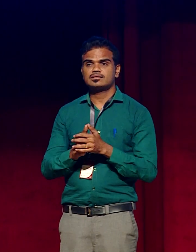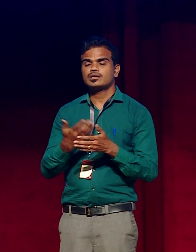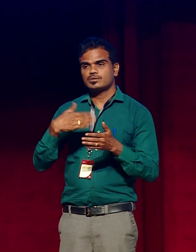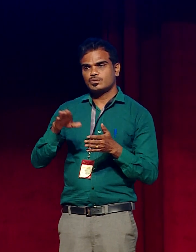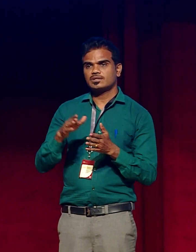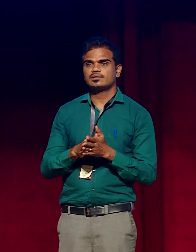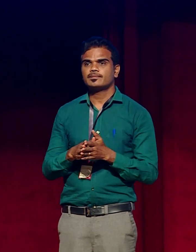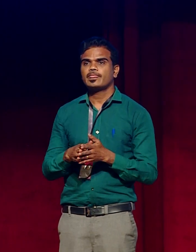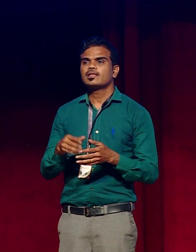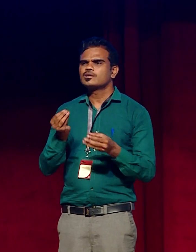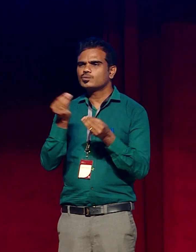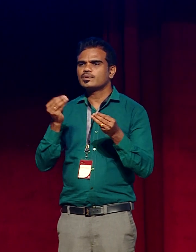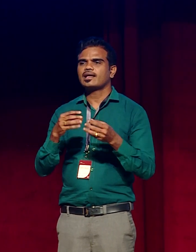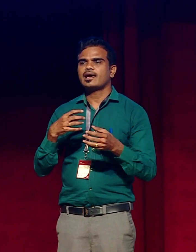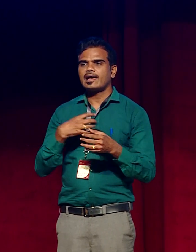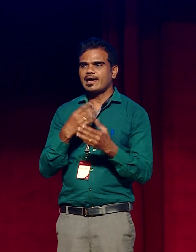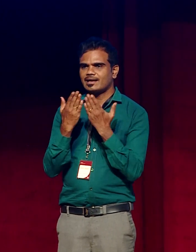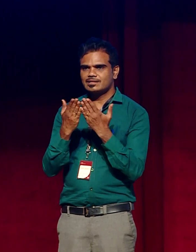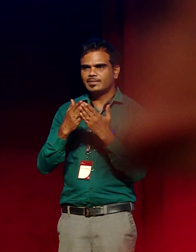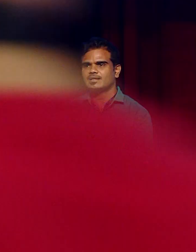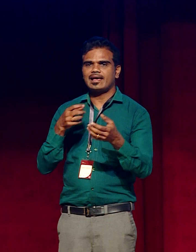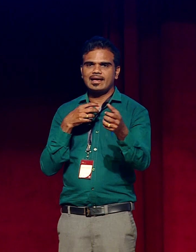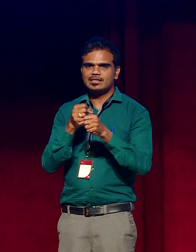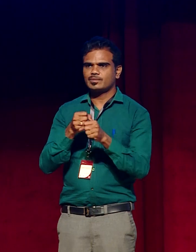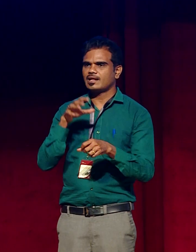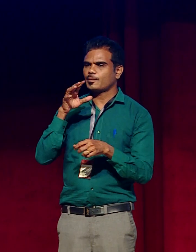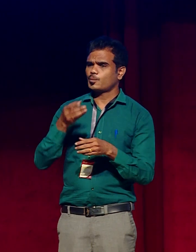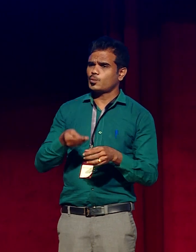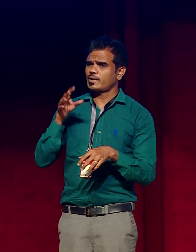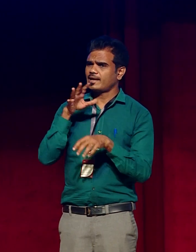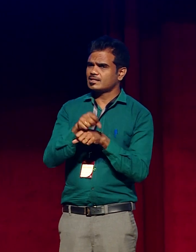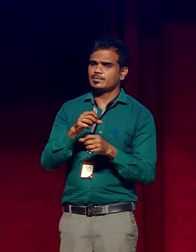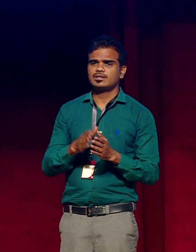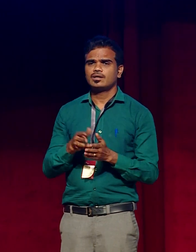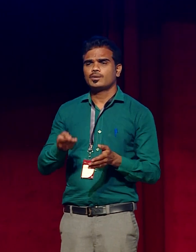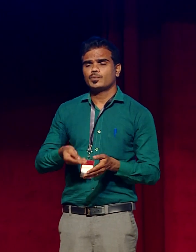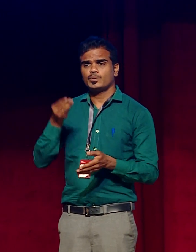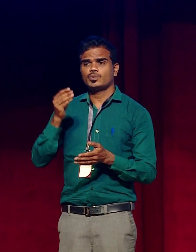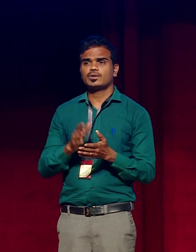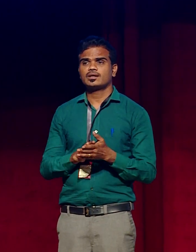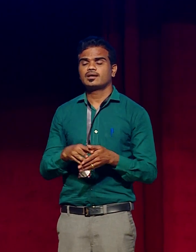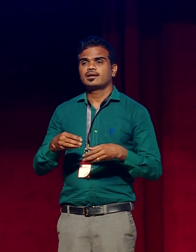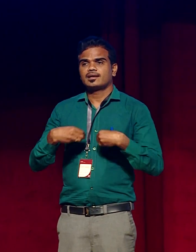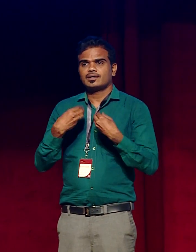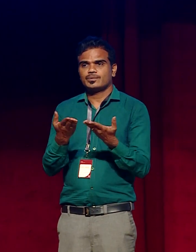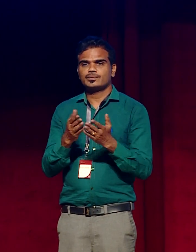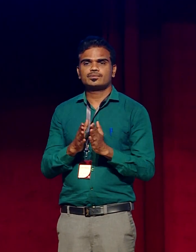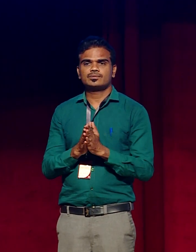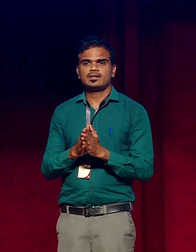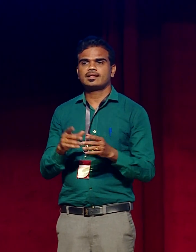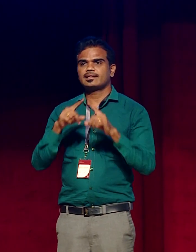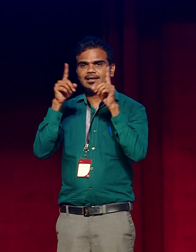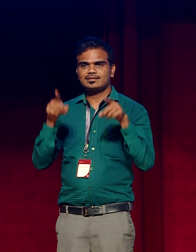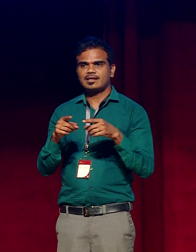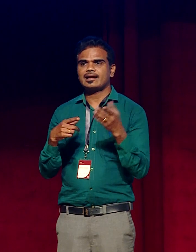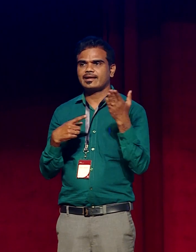that STEM education becomes more accessible and we have more inventors and co-creators